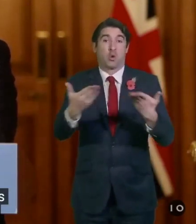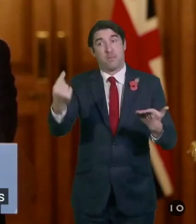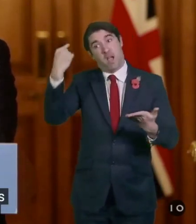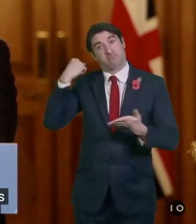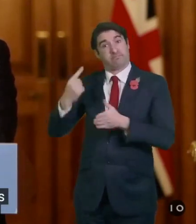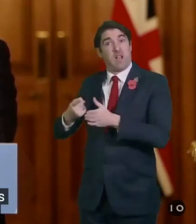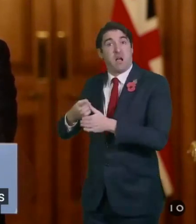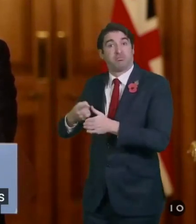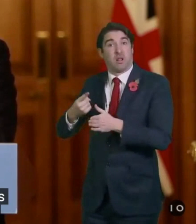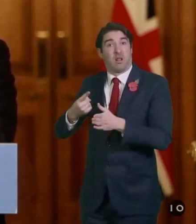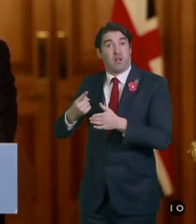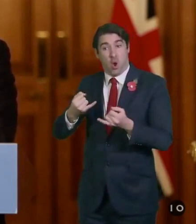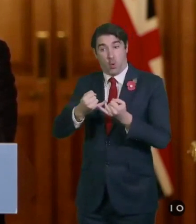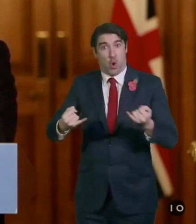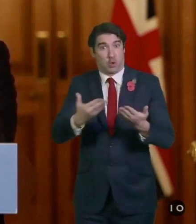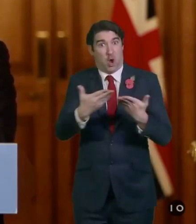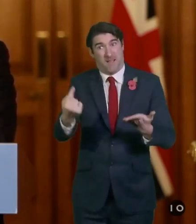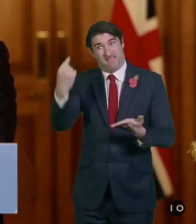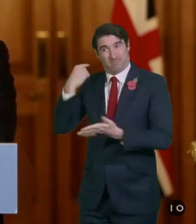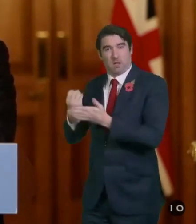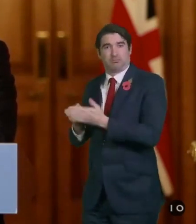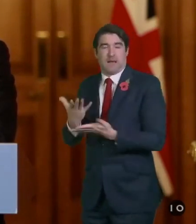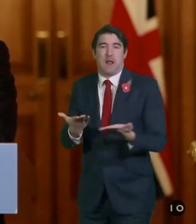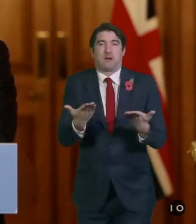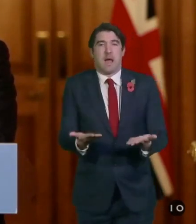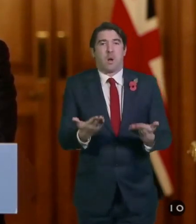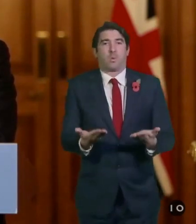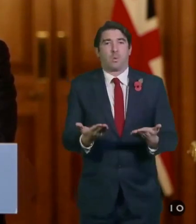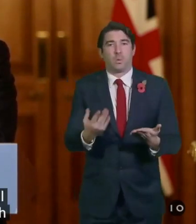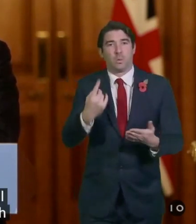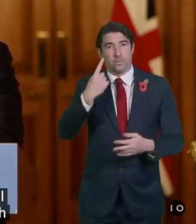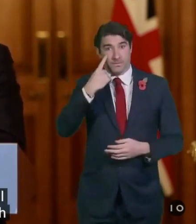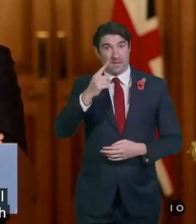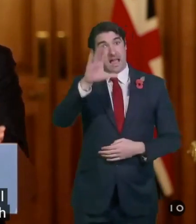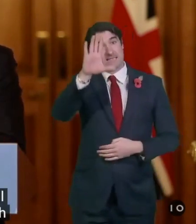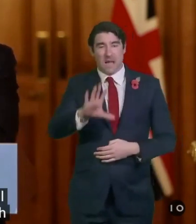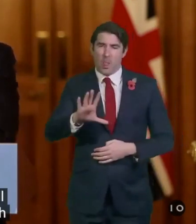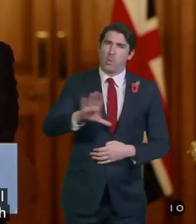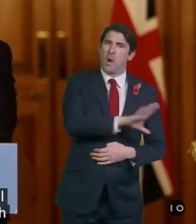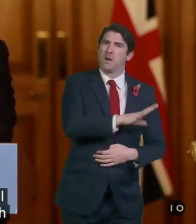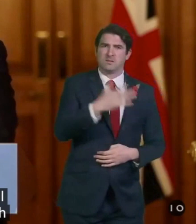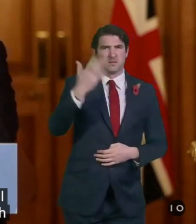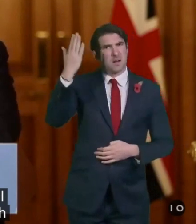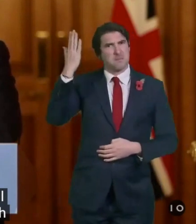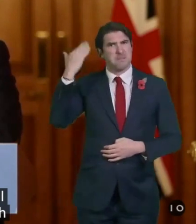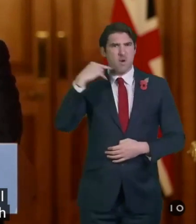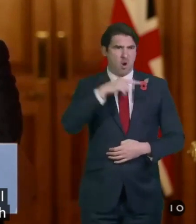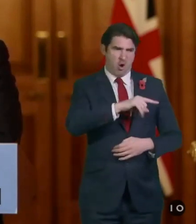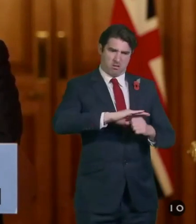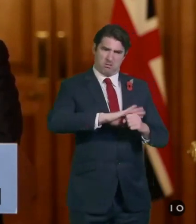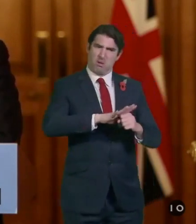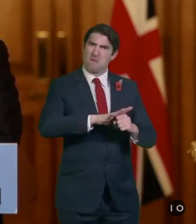in the southwest, where incidence was so low and still is so low, it's now clear, though, that the